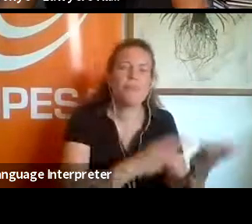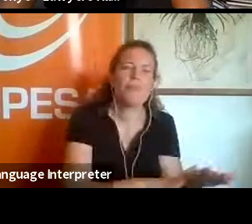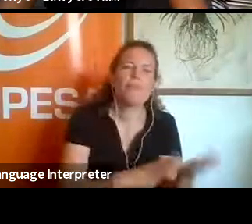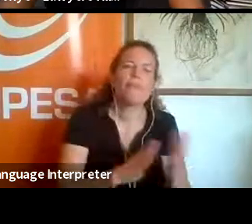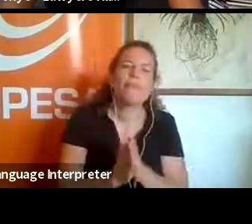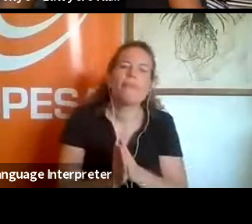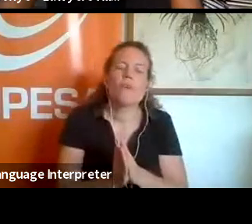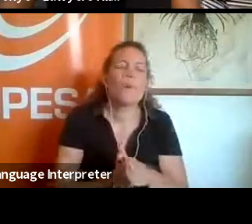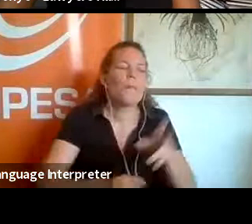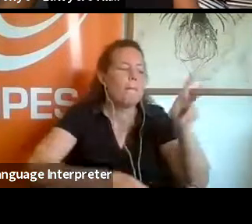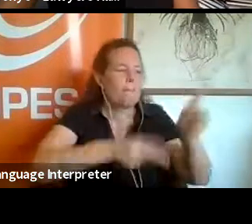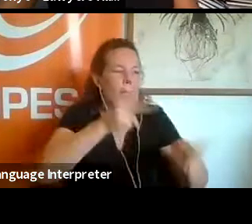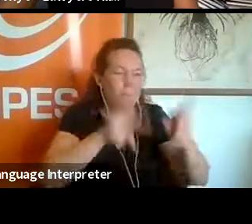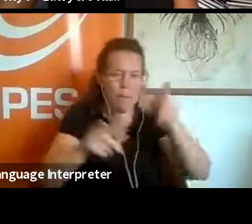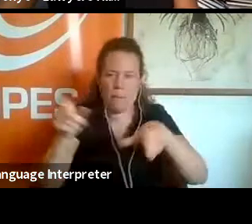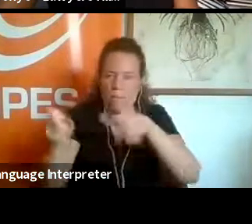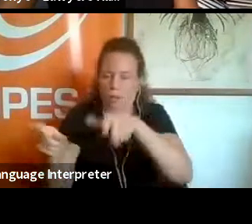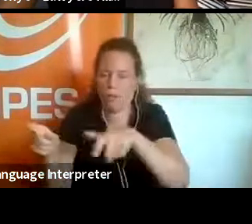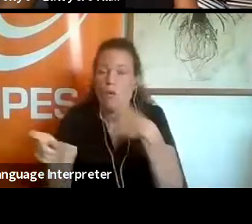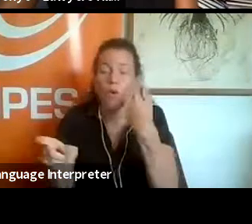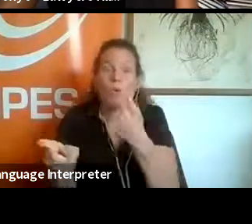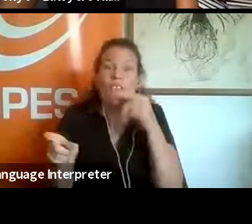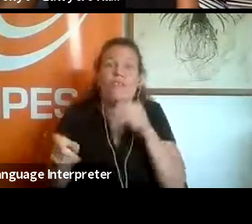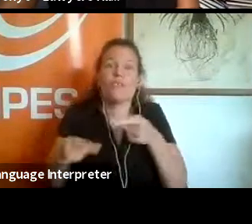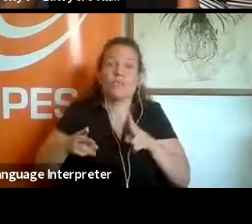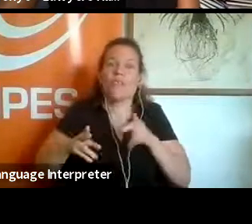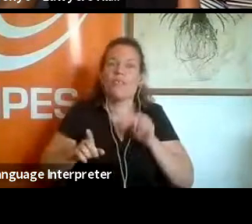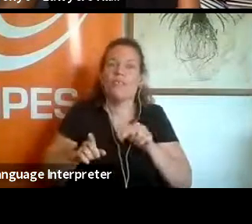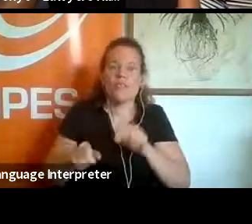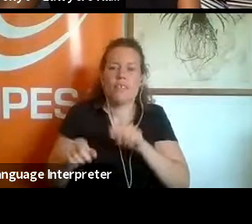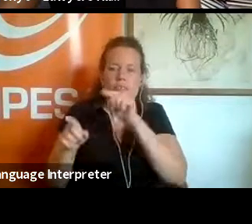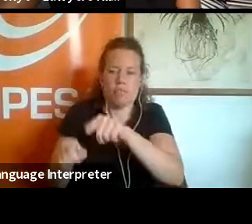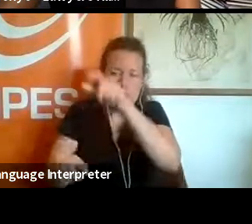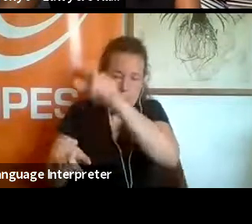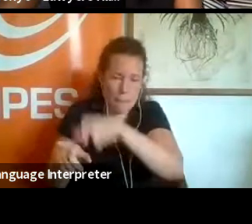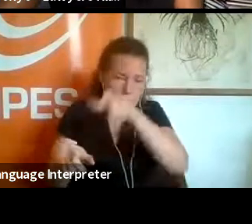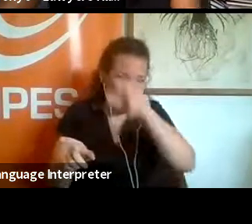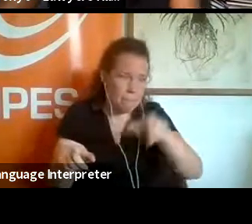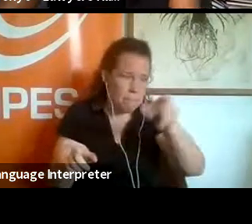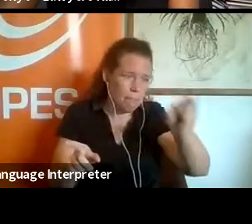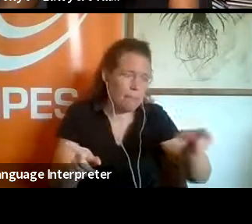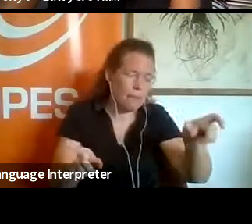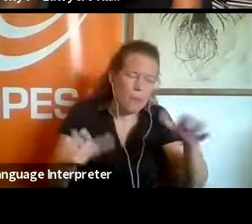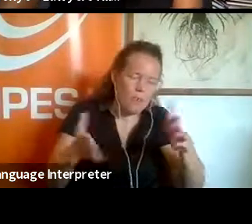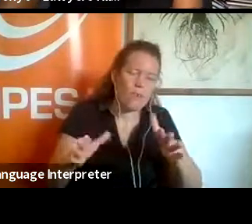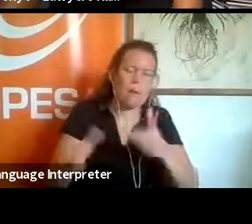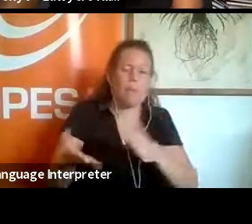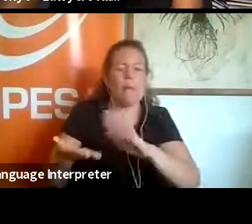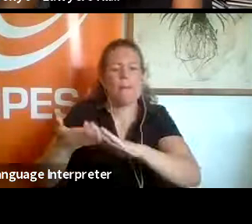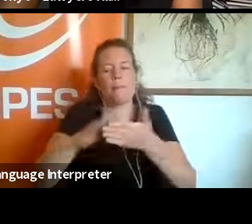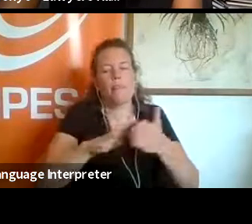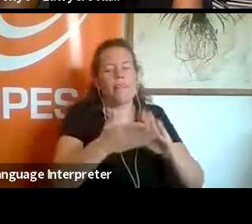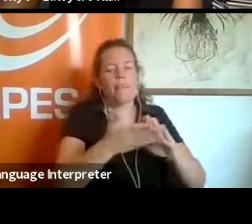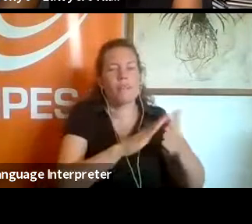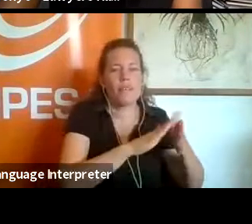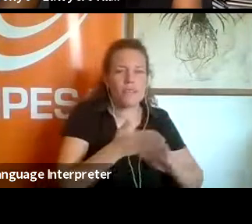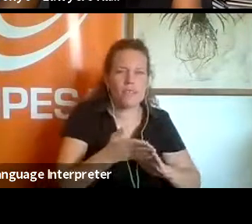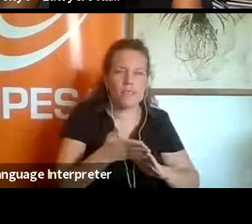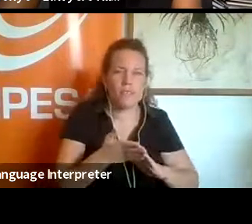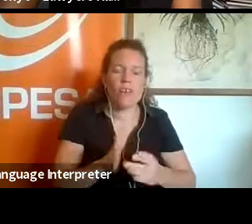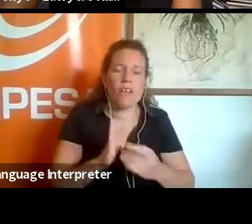People who are, at least to start with, the people who are most proximate stakeholders involved with respect to, for